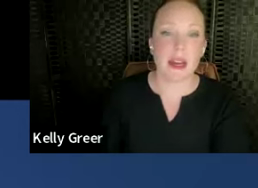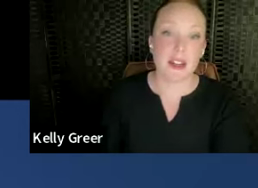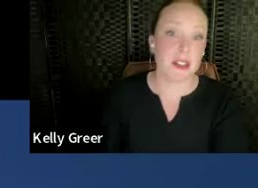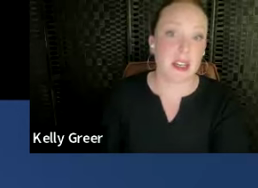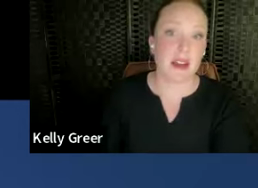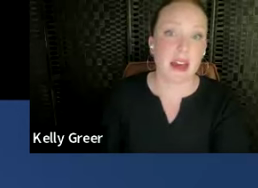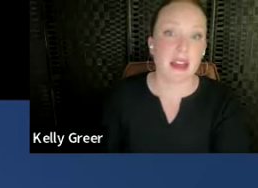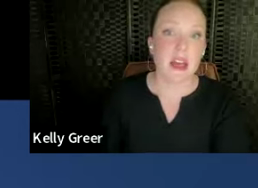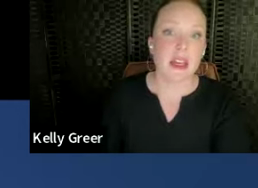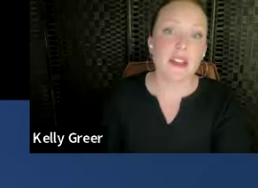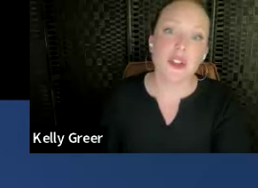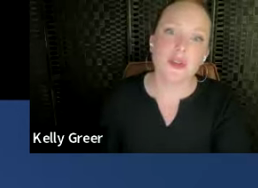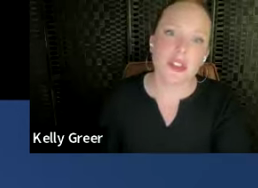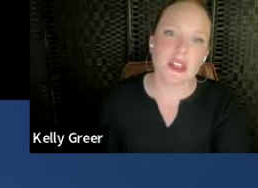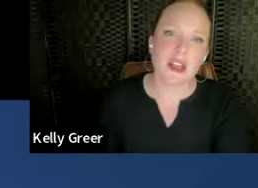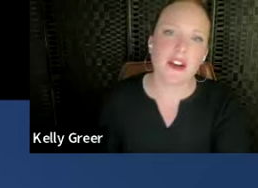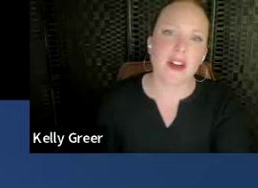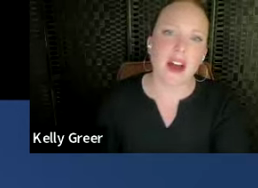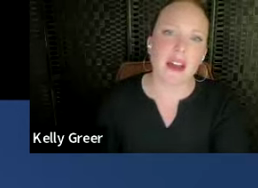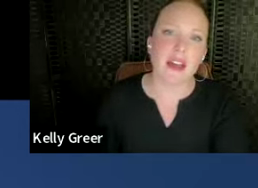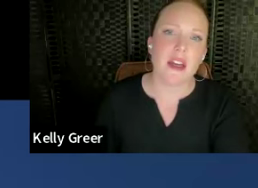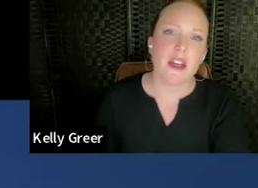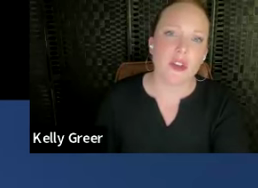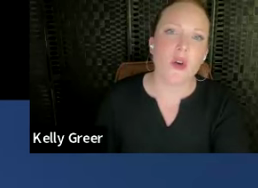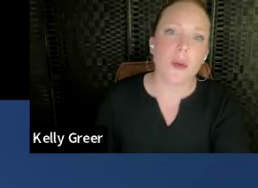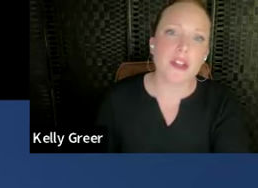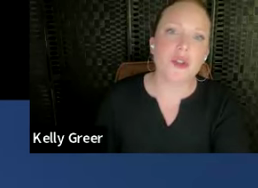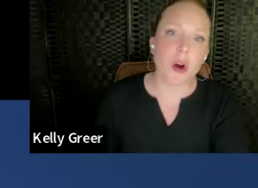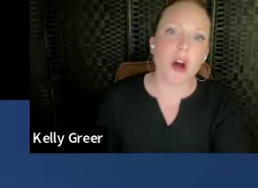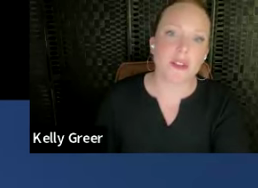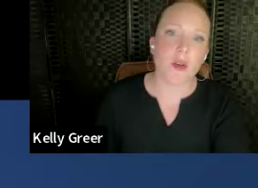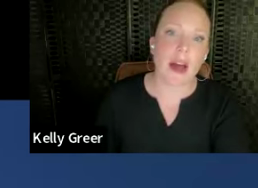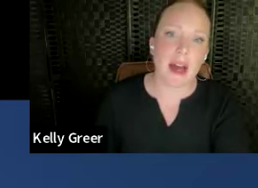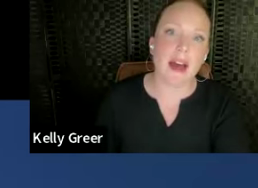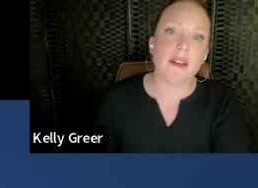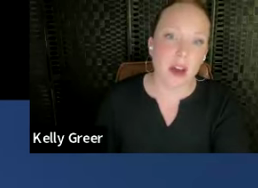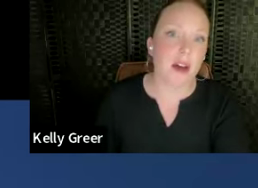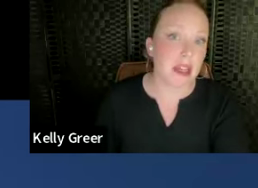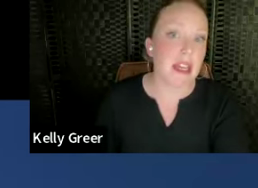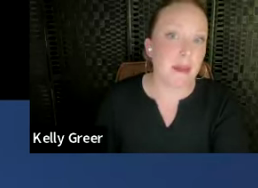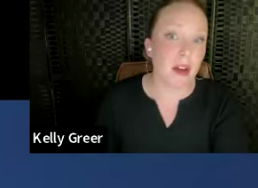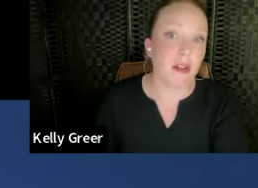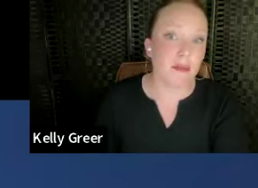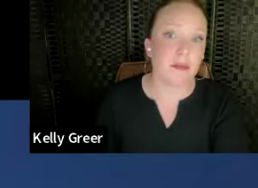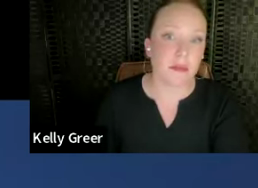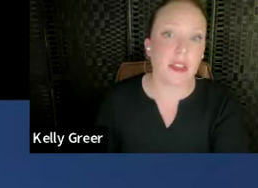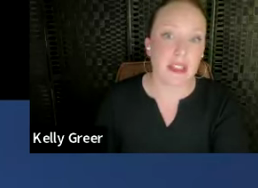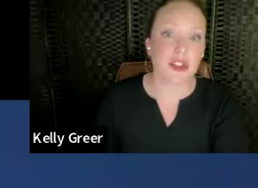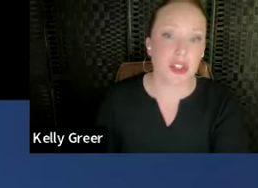Sure. Yeah, I understand that. Yeah, so just to clarify, so we do also have an